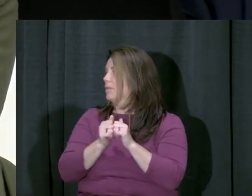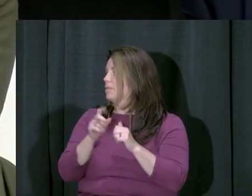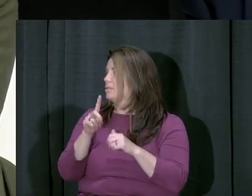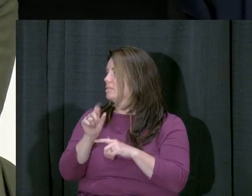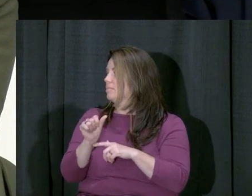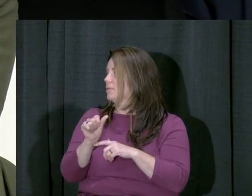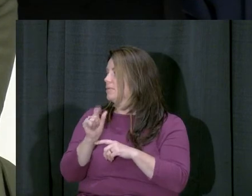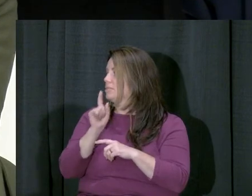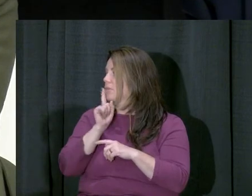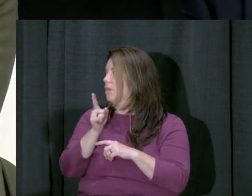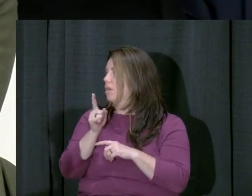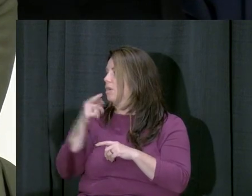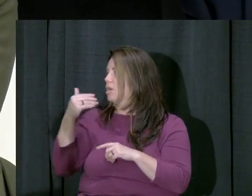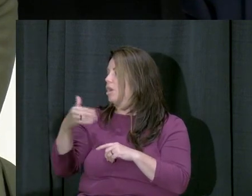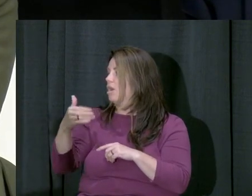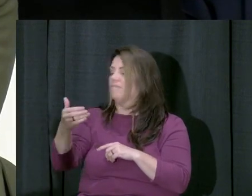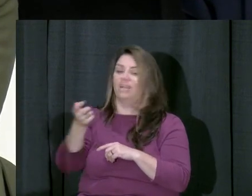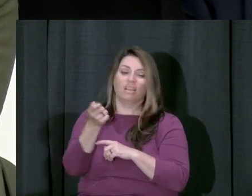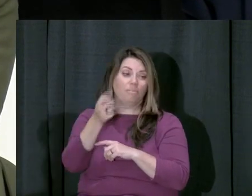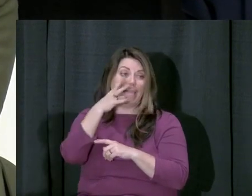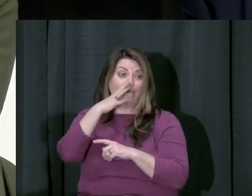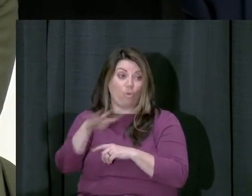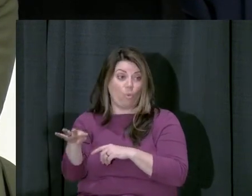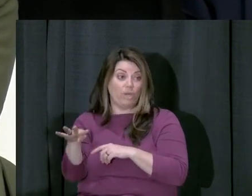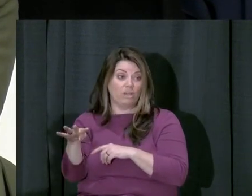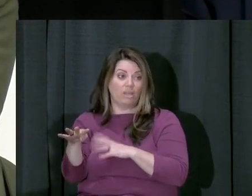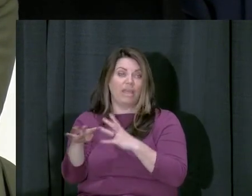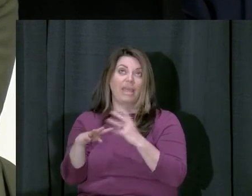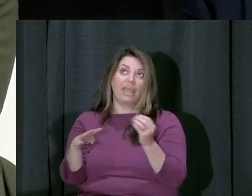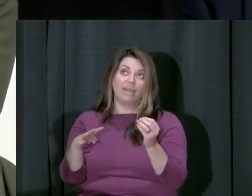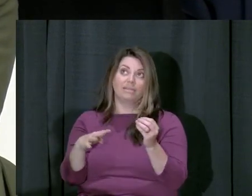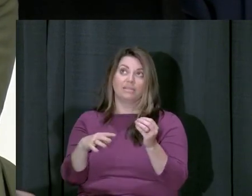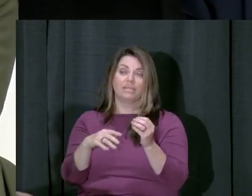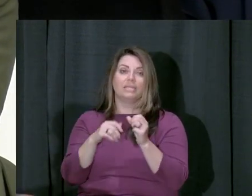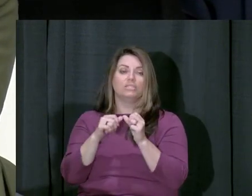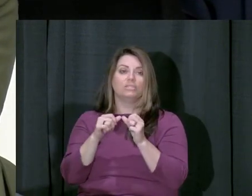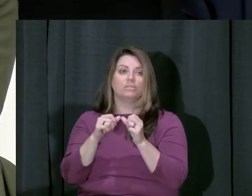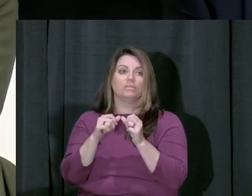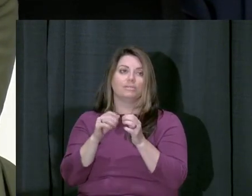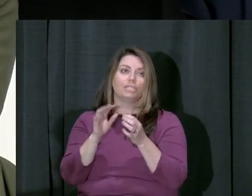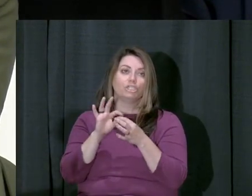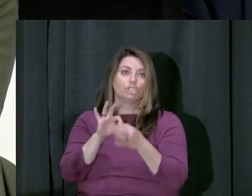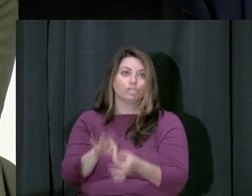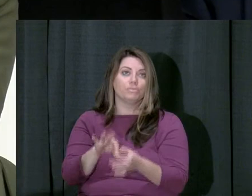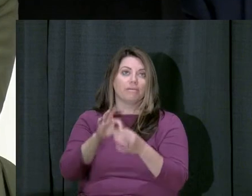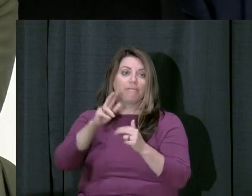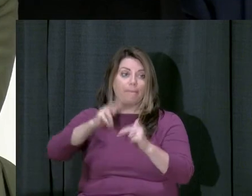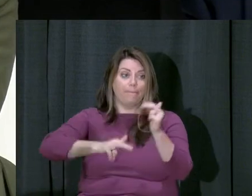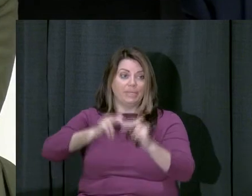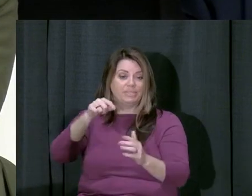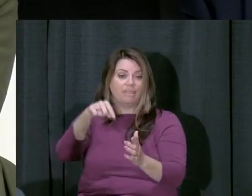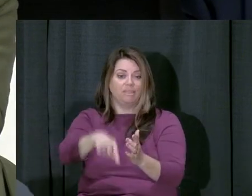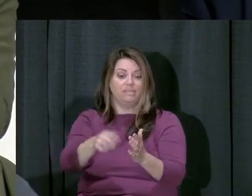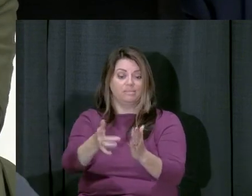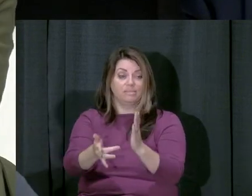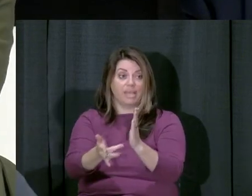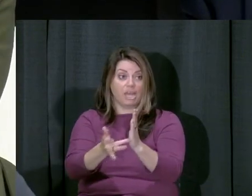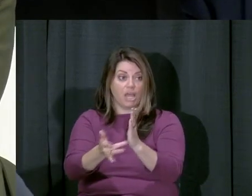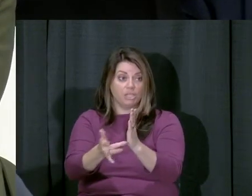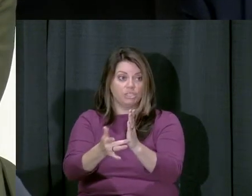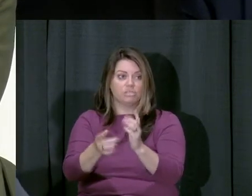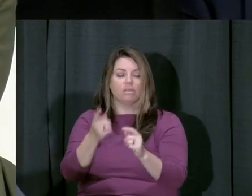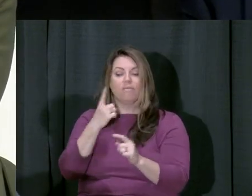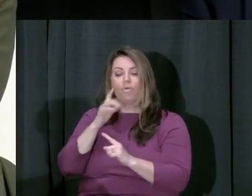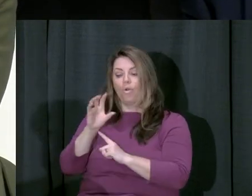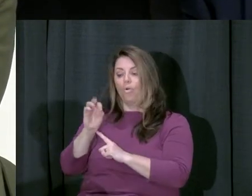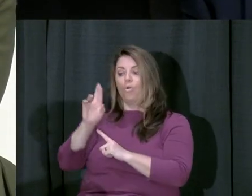are often ignored and in terms of building these end technologies, but for incorporating